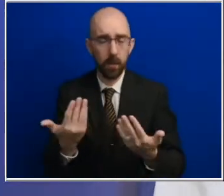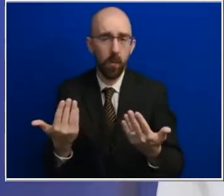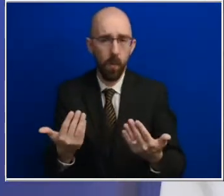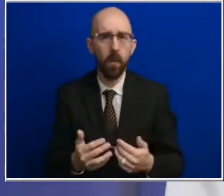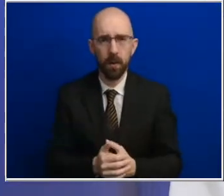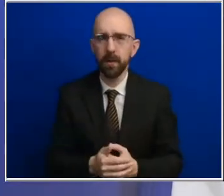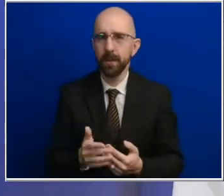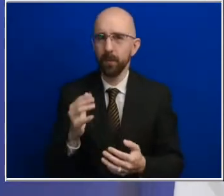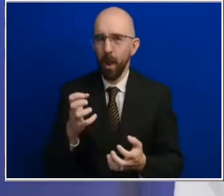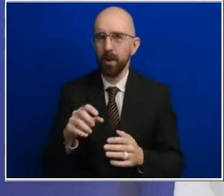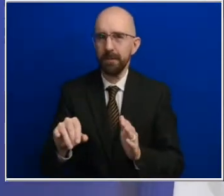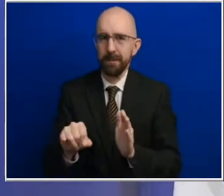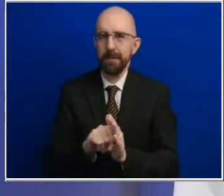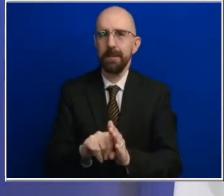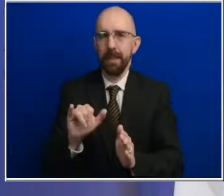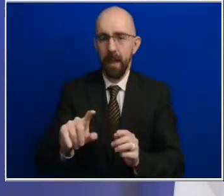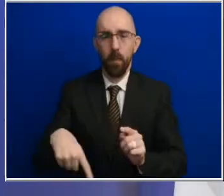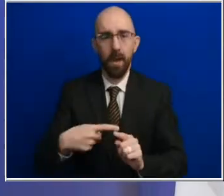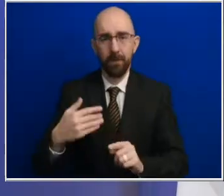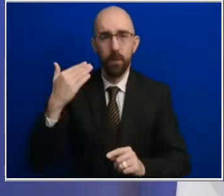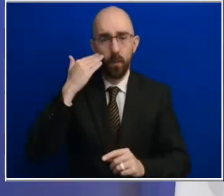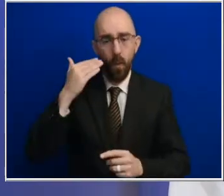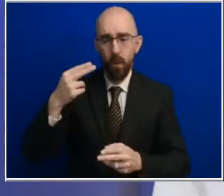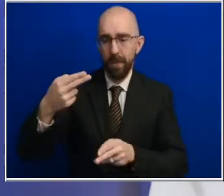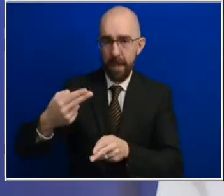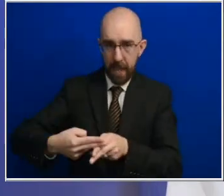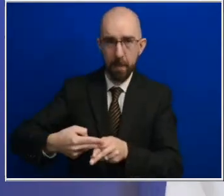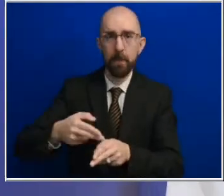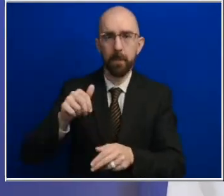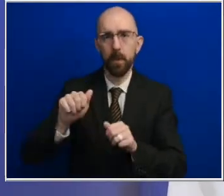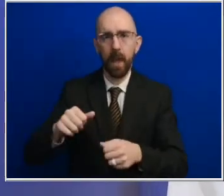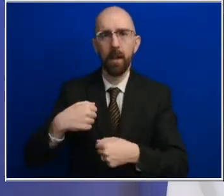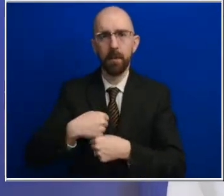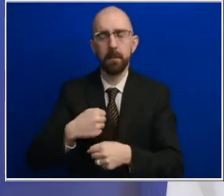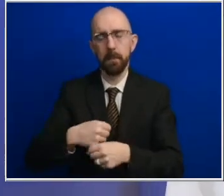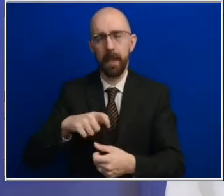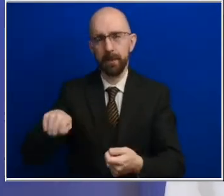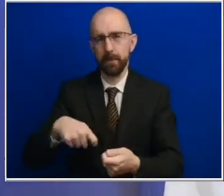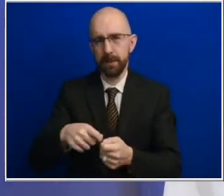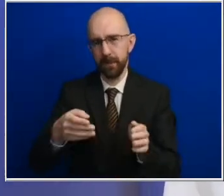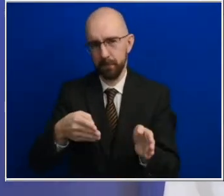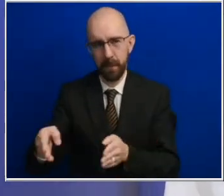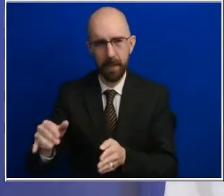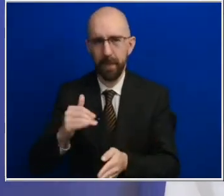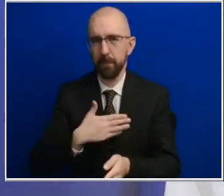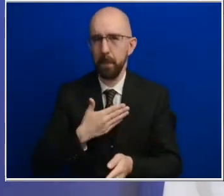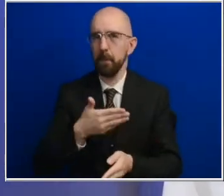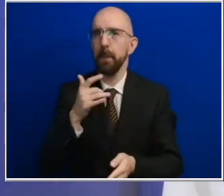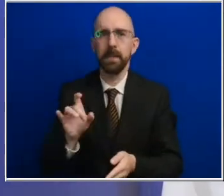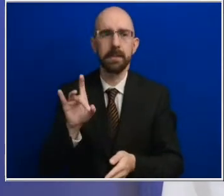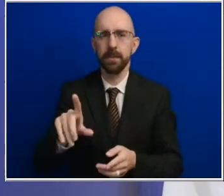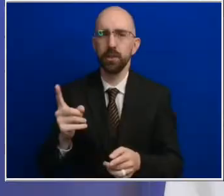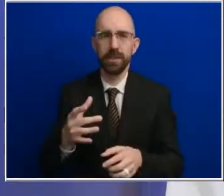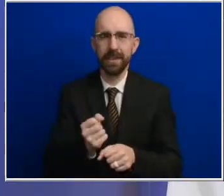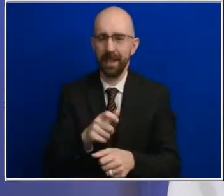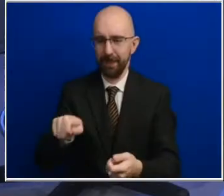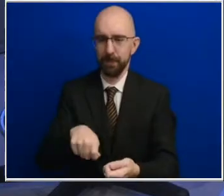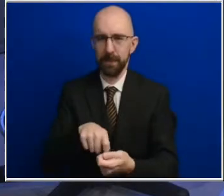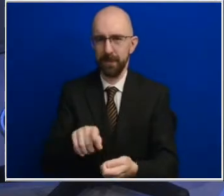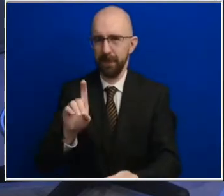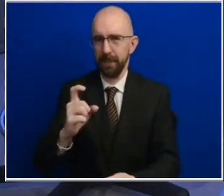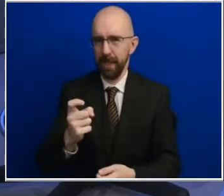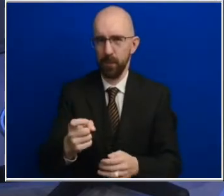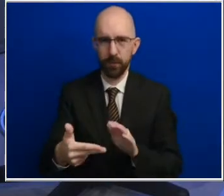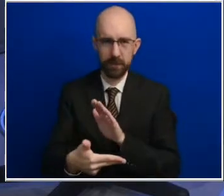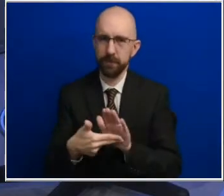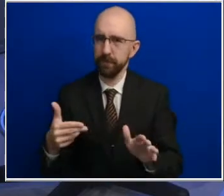know, once you know that specific name, you can make a specific plan. So I think maybe that's my best piece. Just get your specific epilepsy diagnosis. Dr.